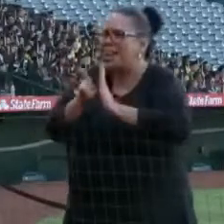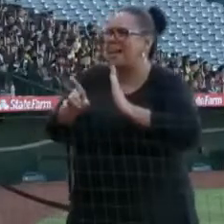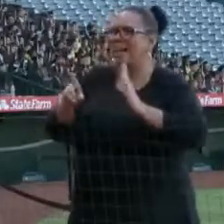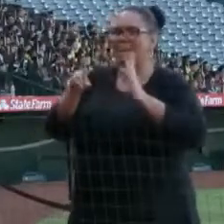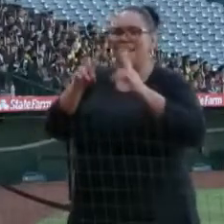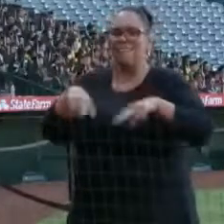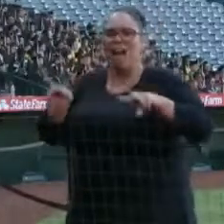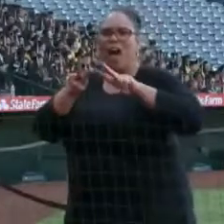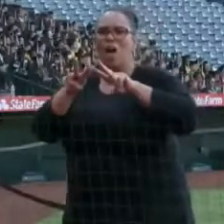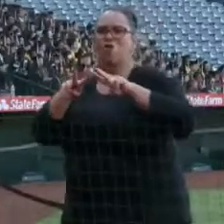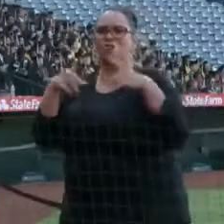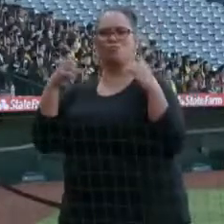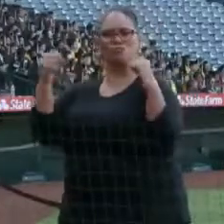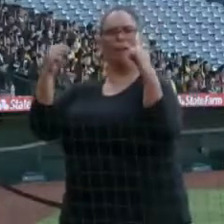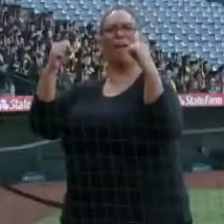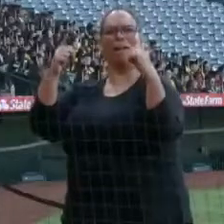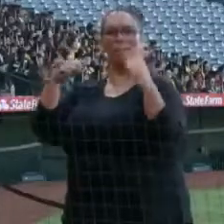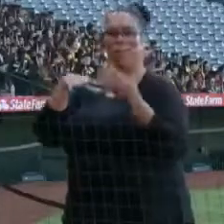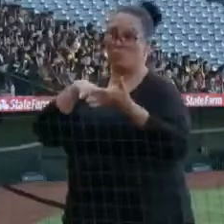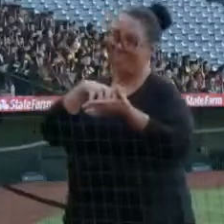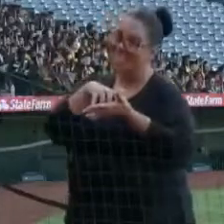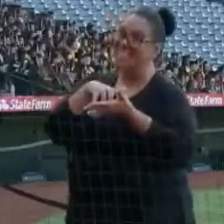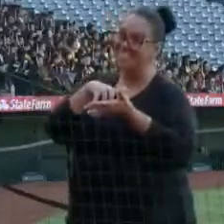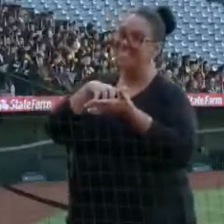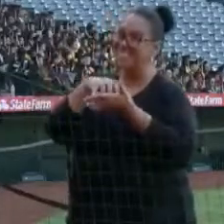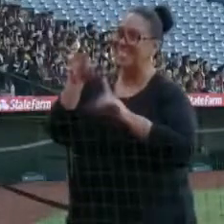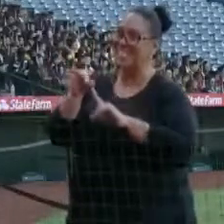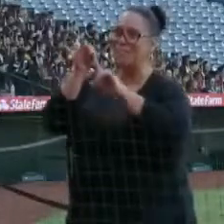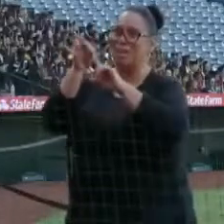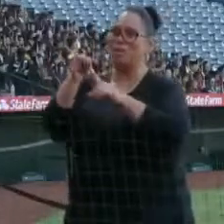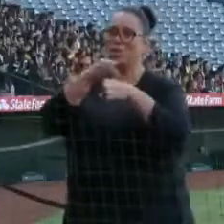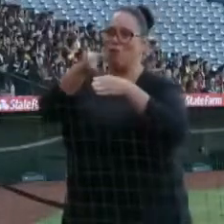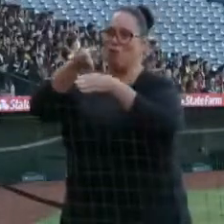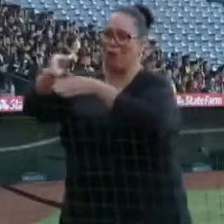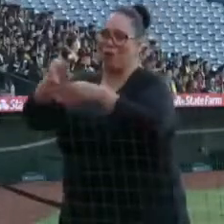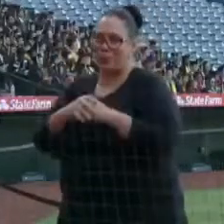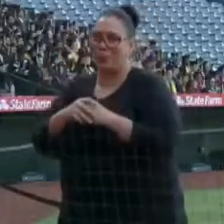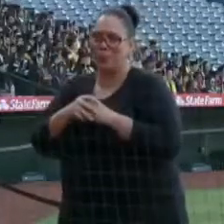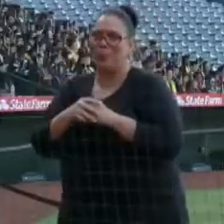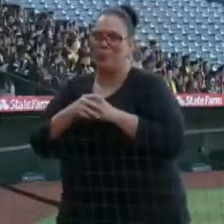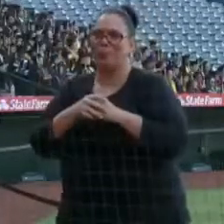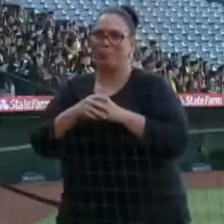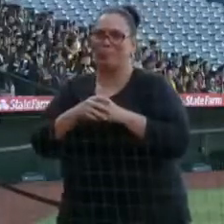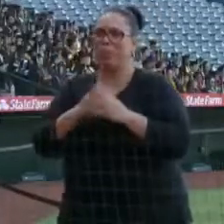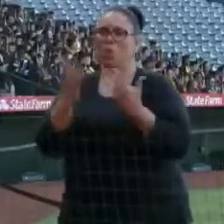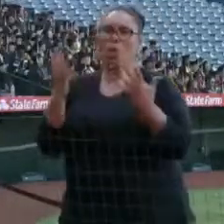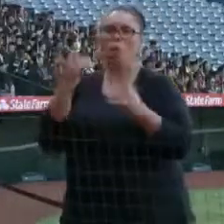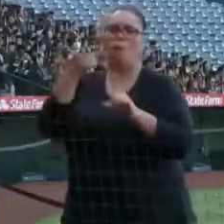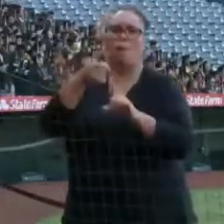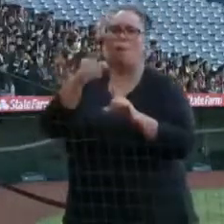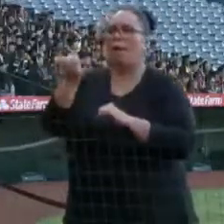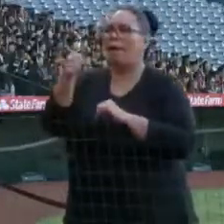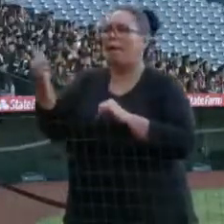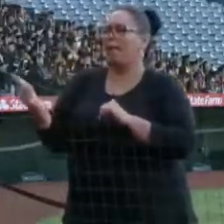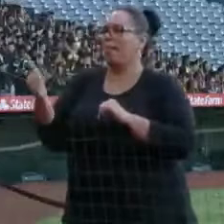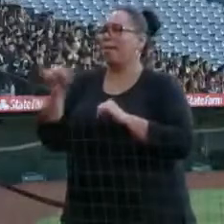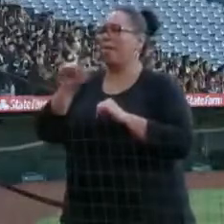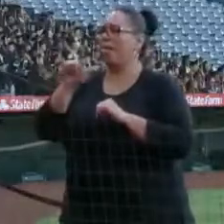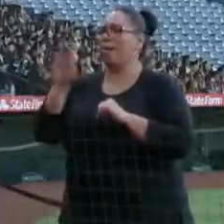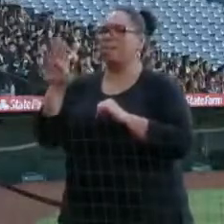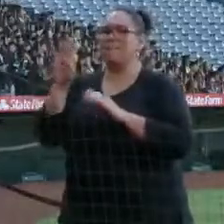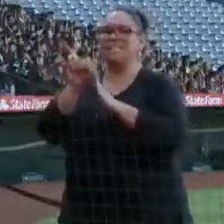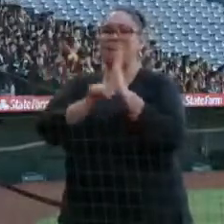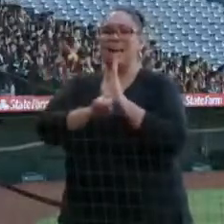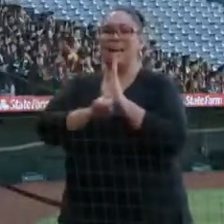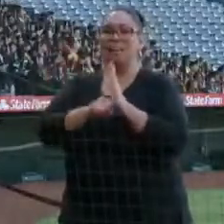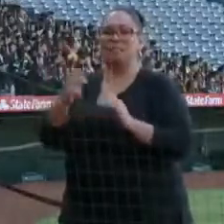values, strengths, weaknesses, and especially our careers. At one point or another at Long Beach State, we can all say